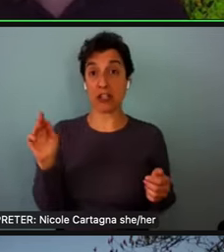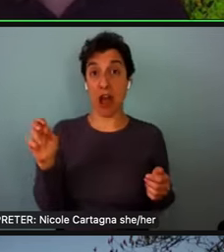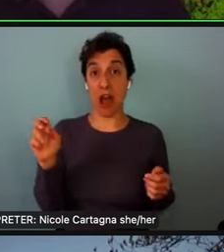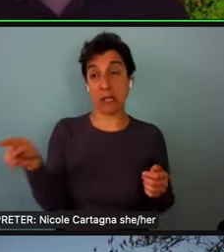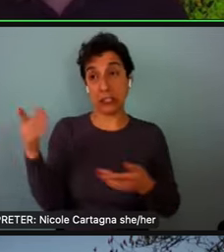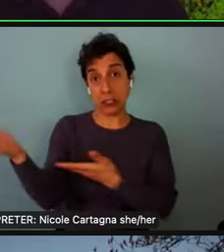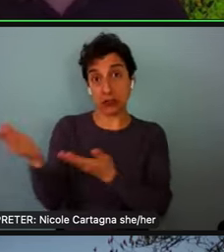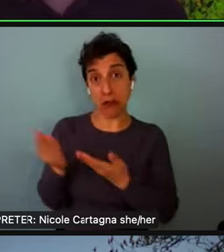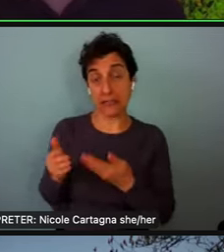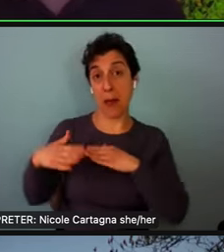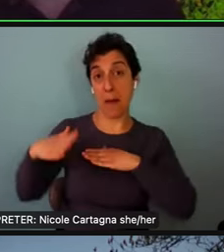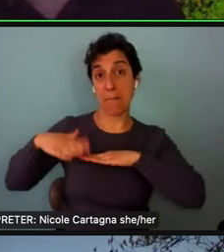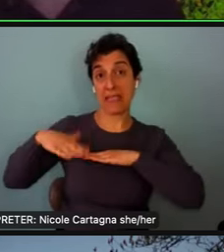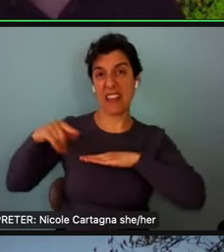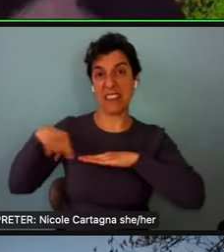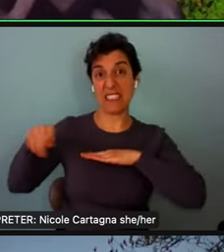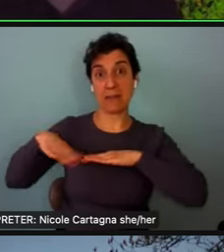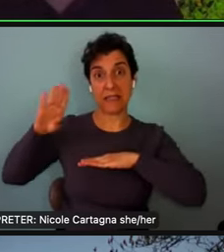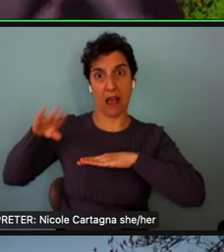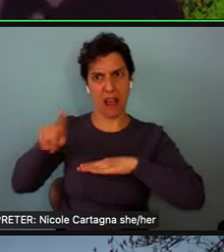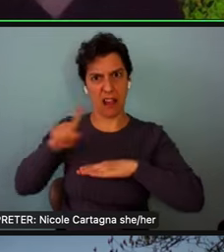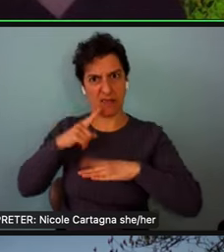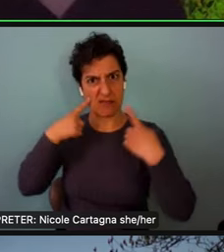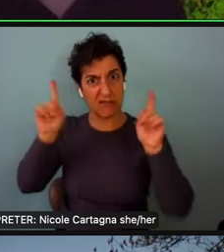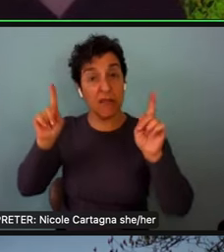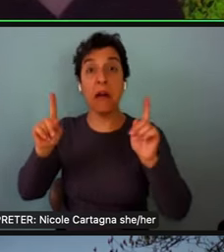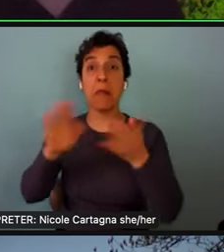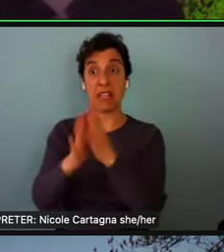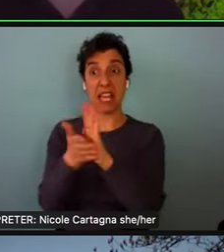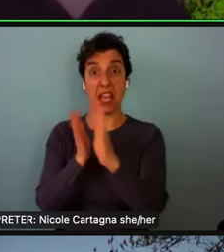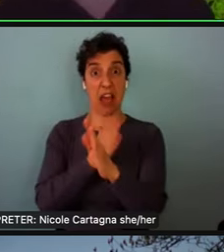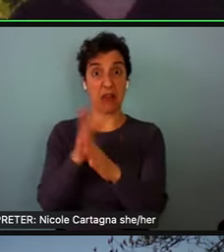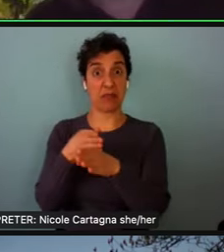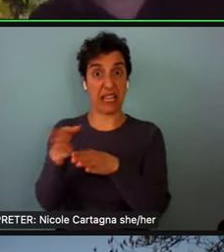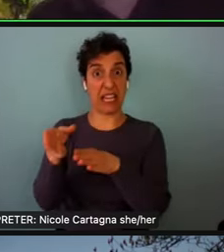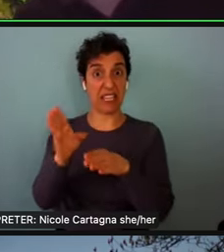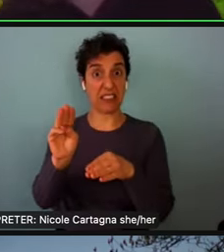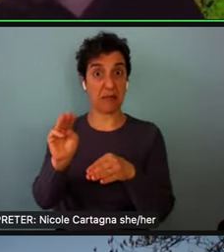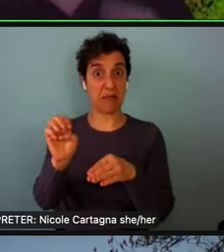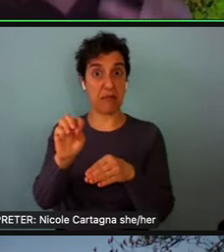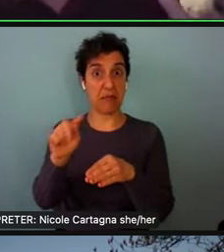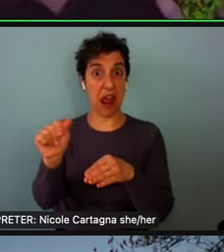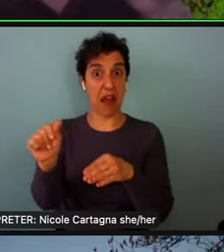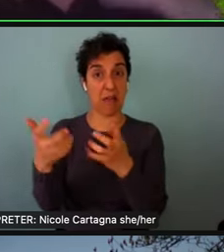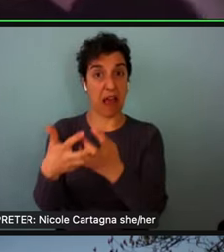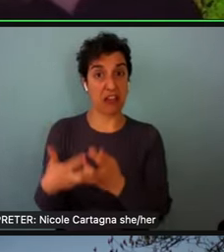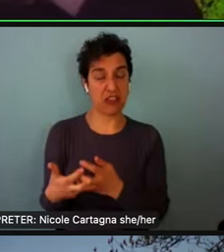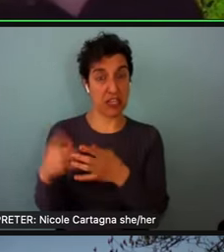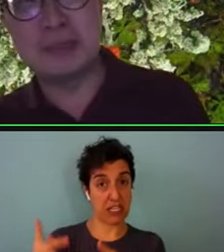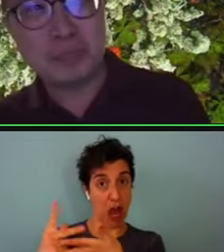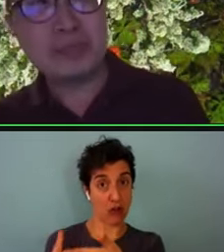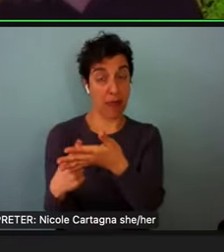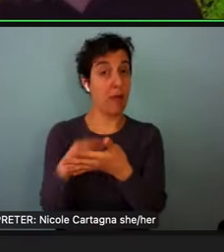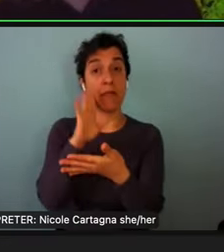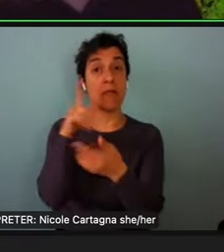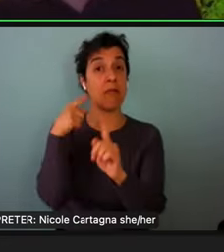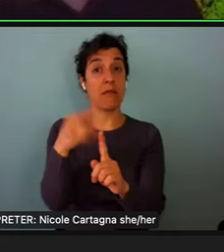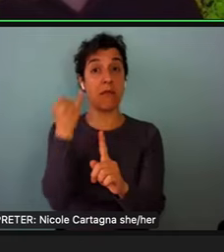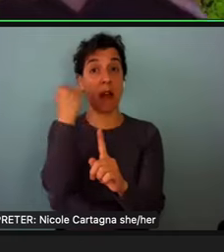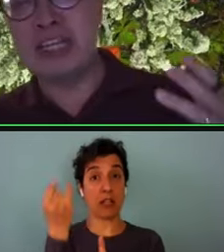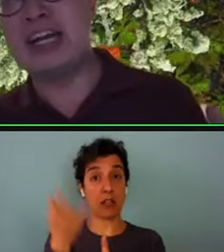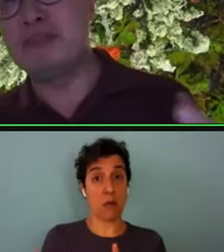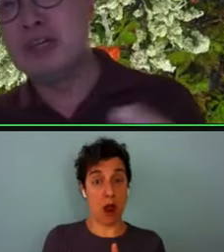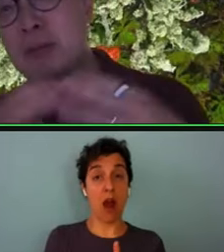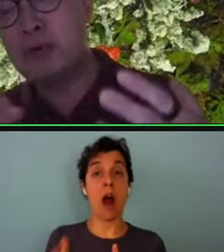a baseline. And this baseline worked so well that it became our main meta-matching algorithm. But basically, the idea is that if